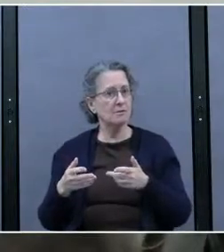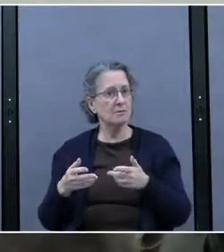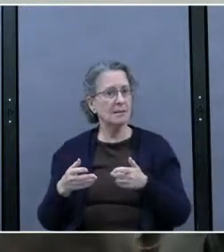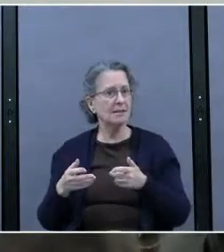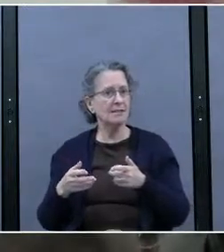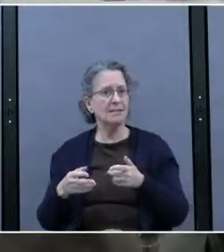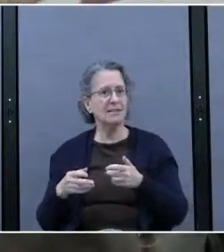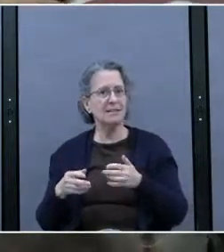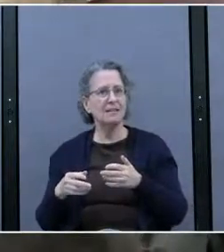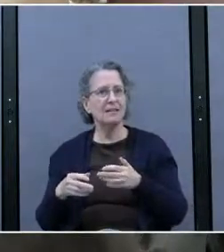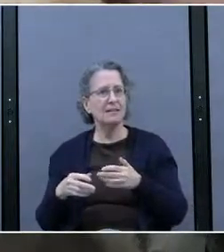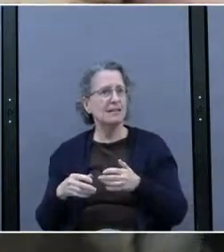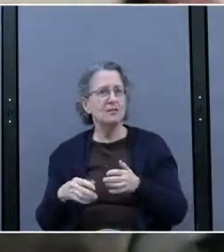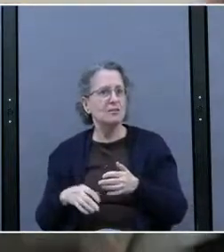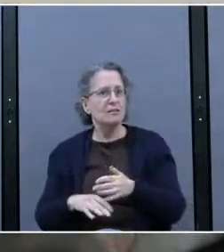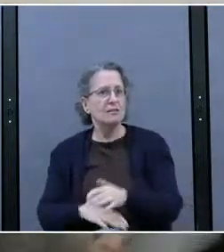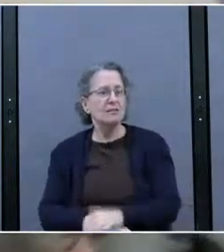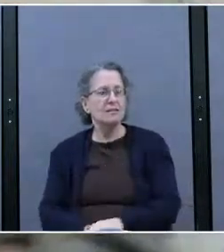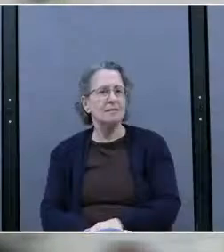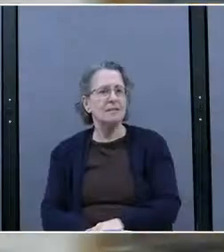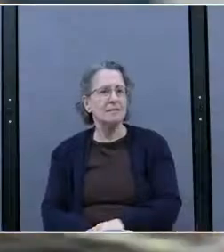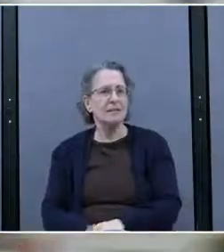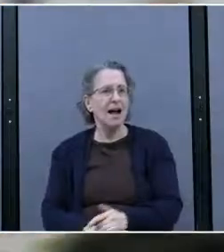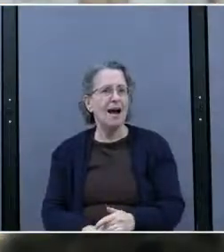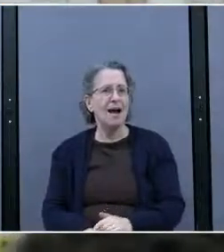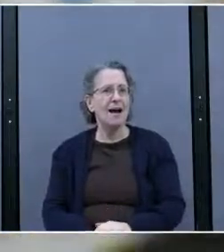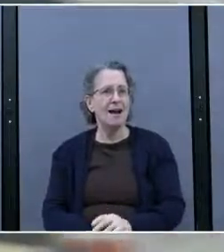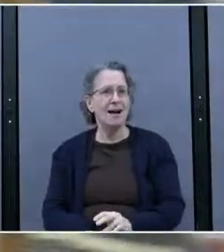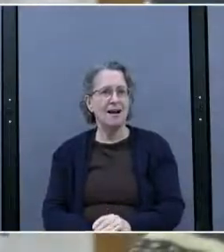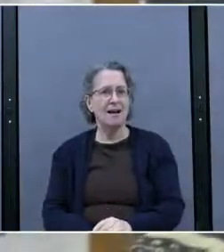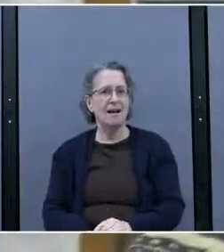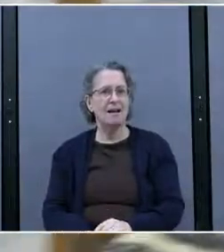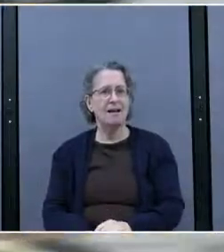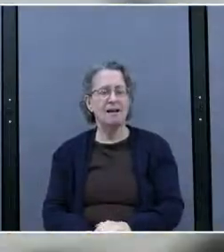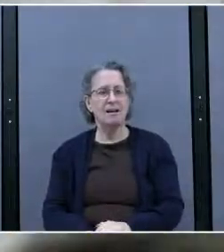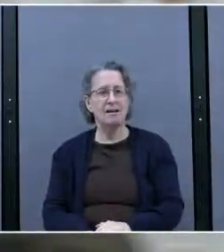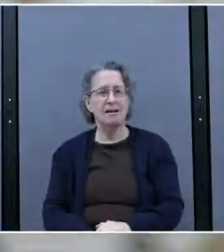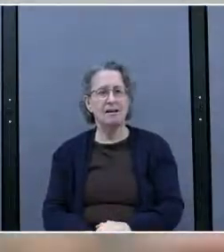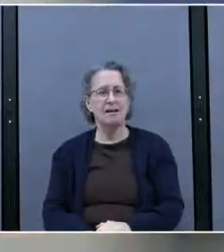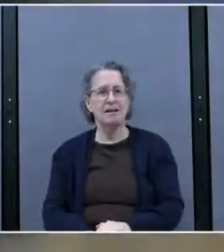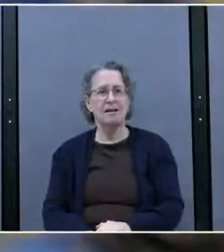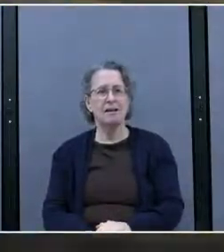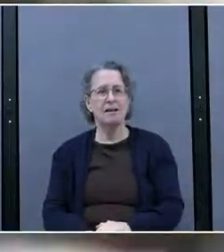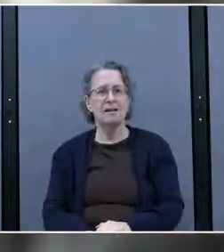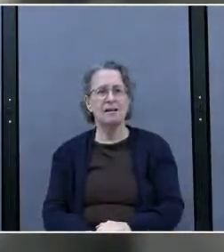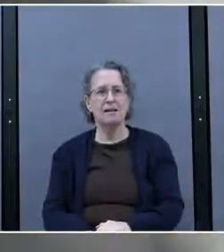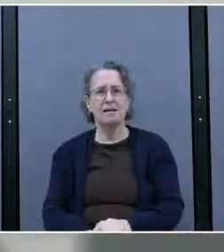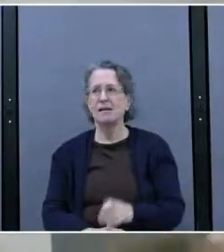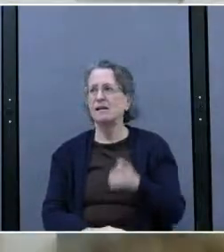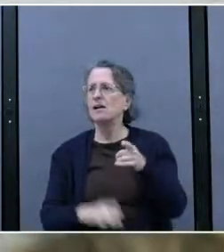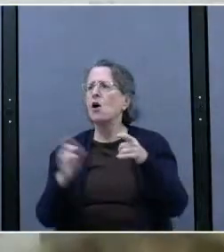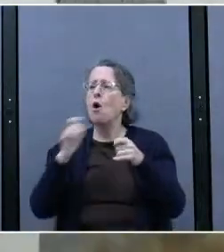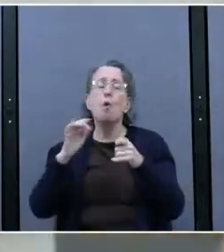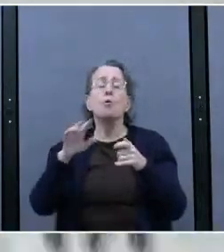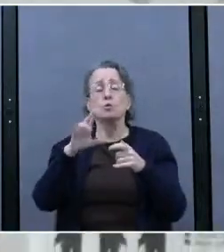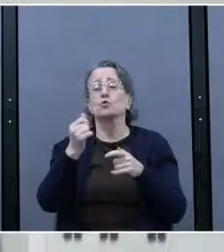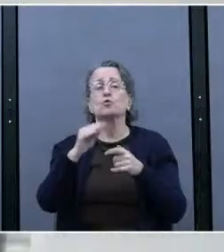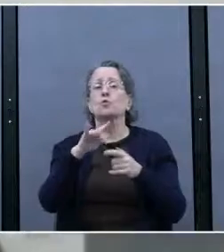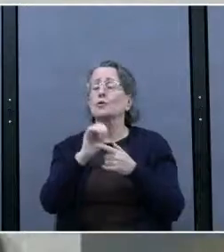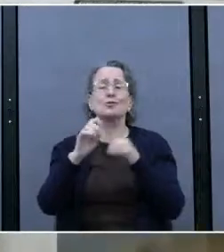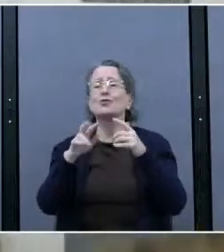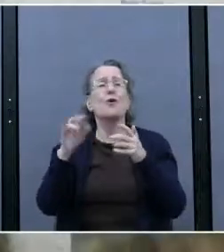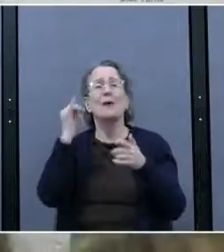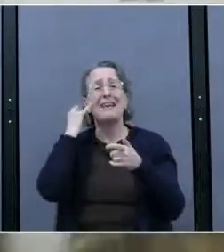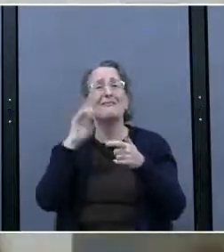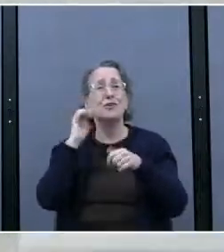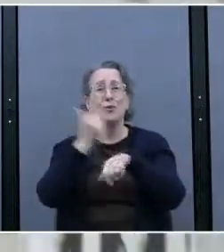anymore. So four to five. Where I was going with that was, a hiring freeze wouldn't really solve any problem